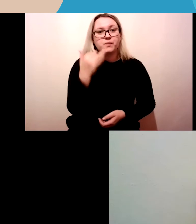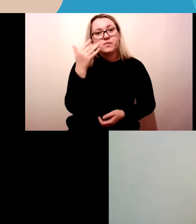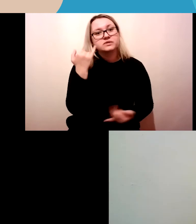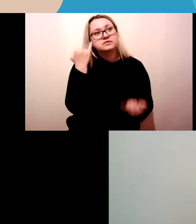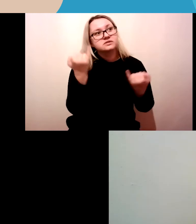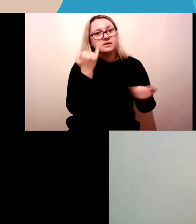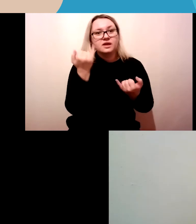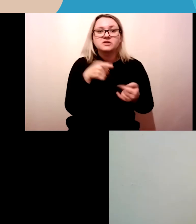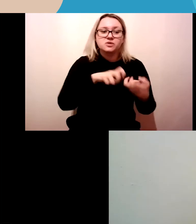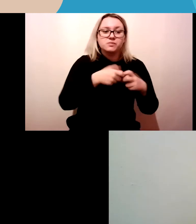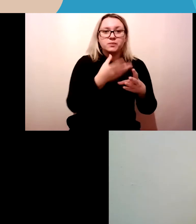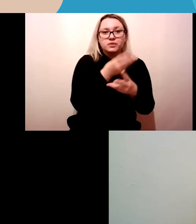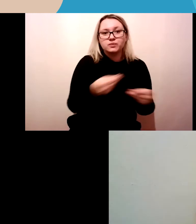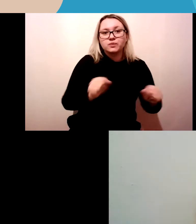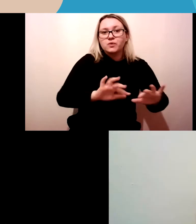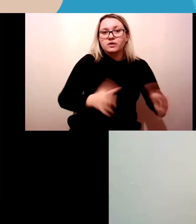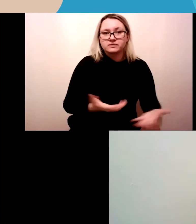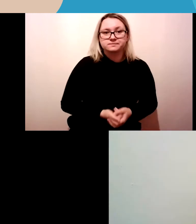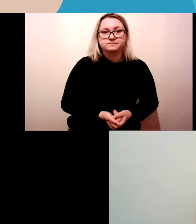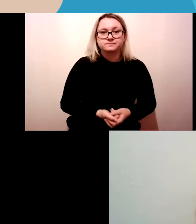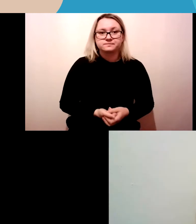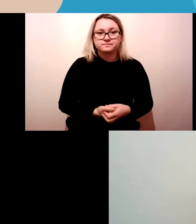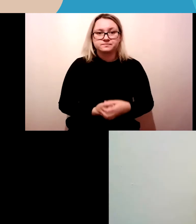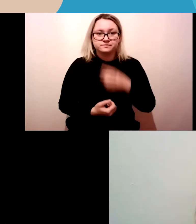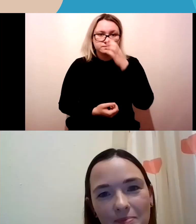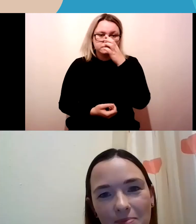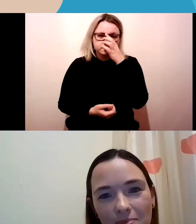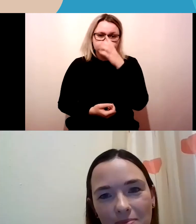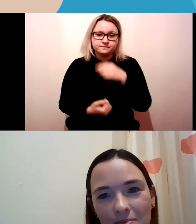Jurgita, what are your thoughts on addressing this problem?